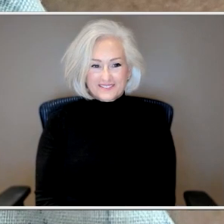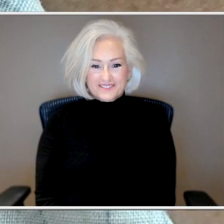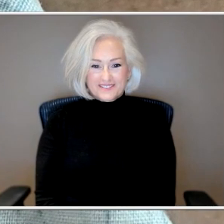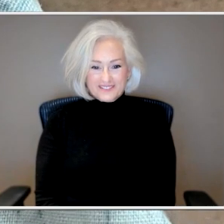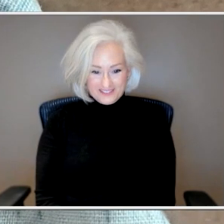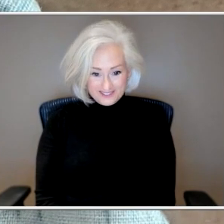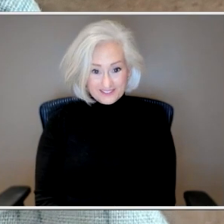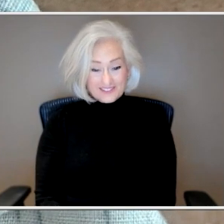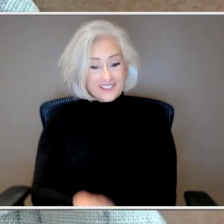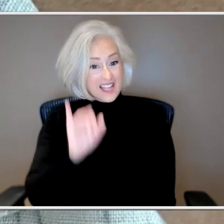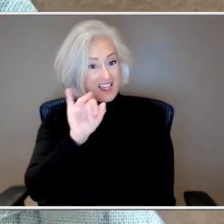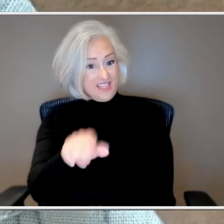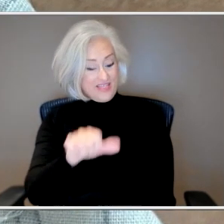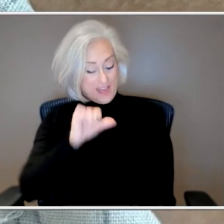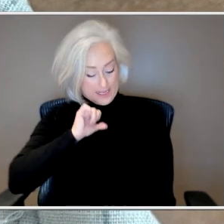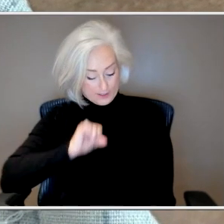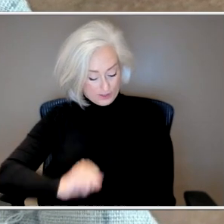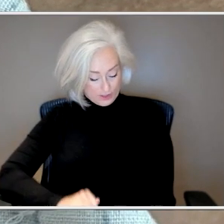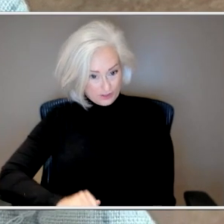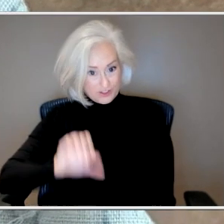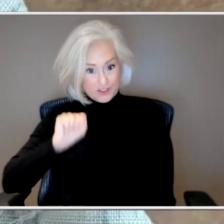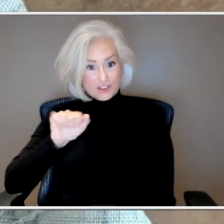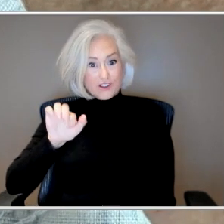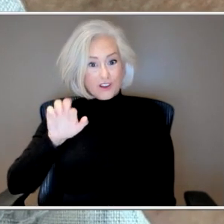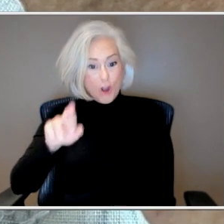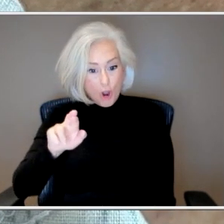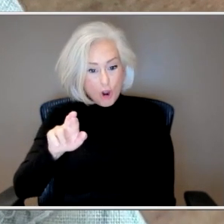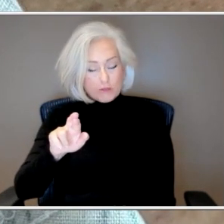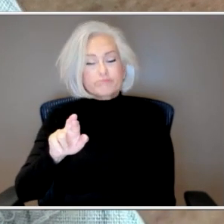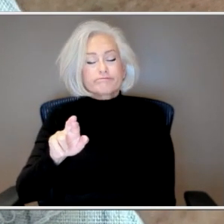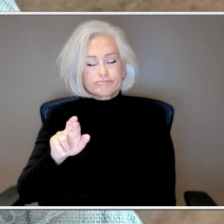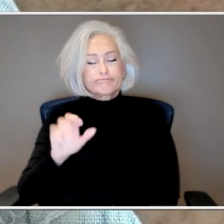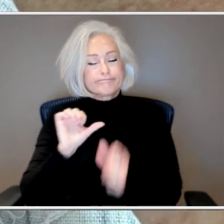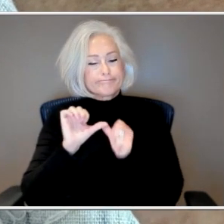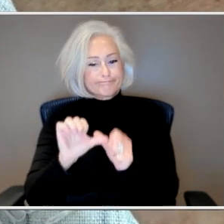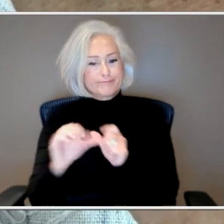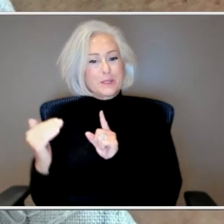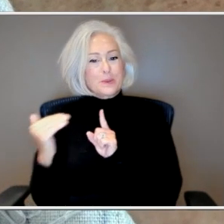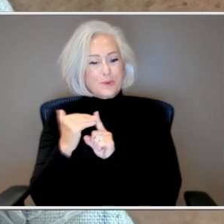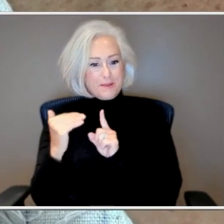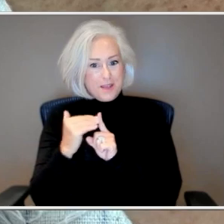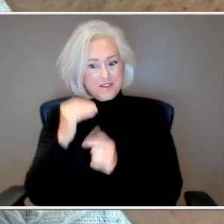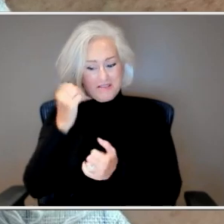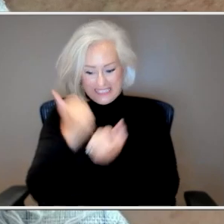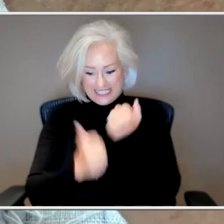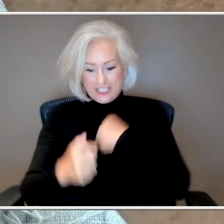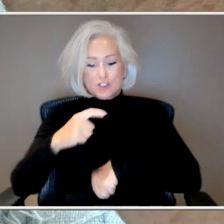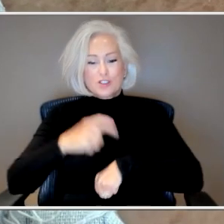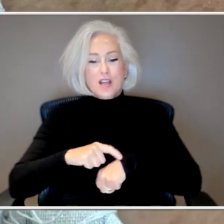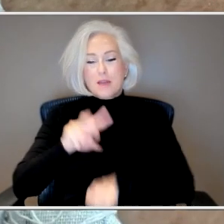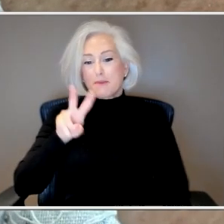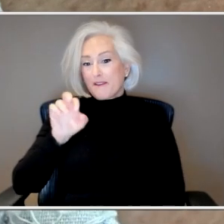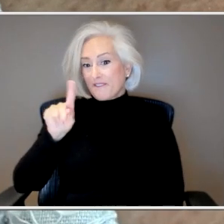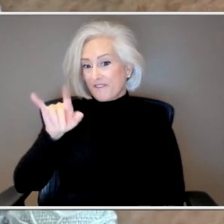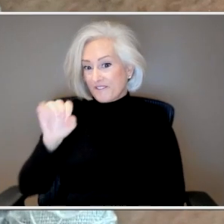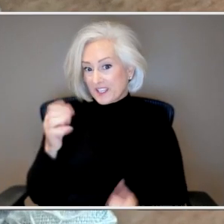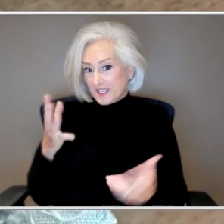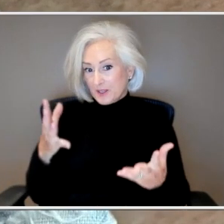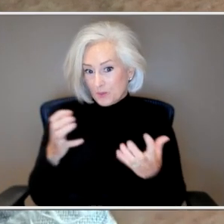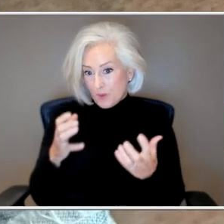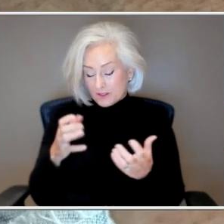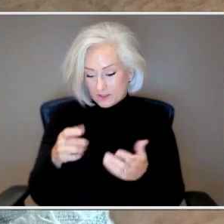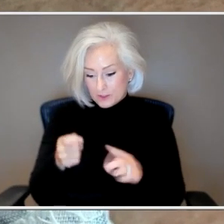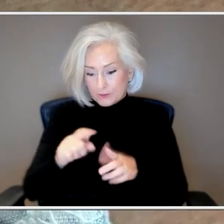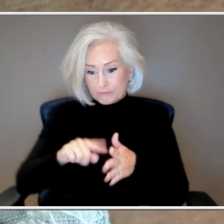This scar is a constant reminder whenever Vicki Bailey gets the urge to light up a cigarette. It's from a life-saving surgery,